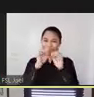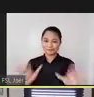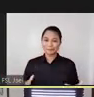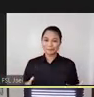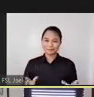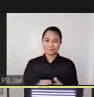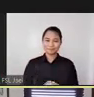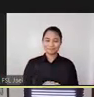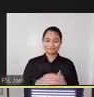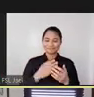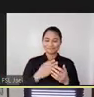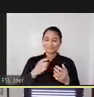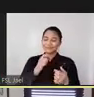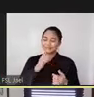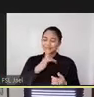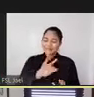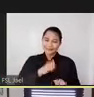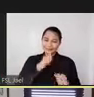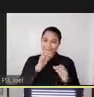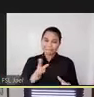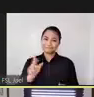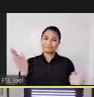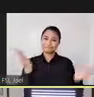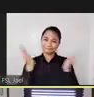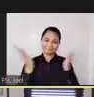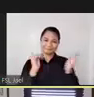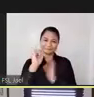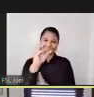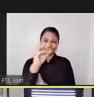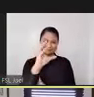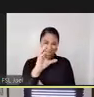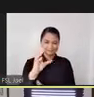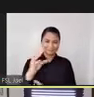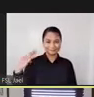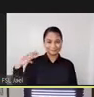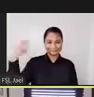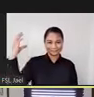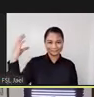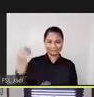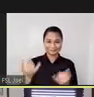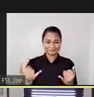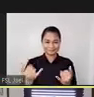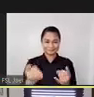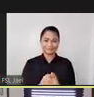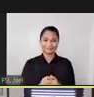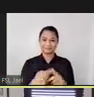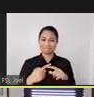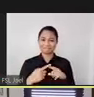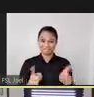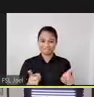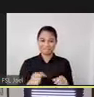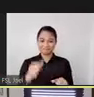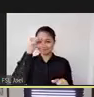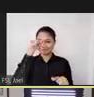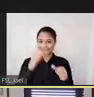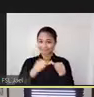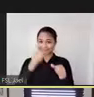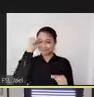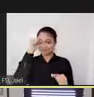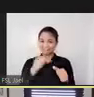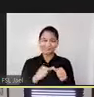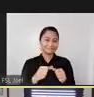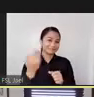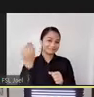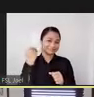I certainly remember a time when I asked myself, what could I do? Just me,